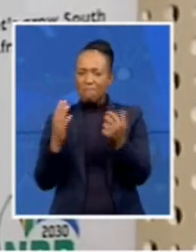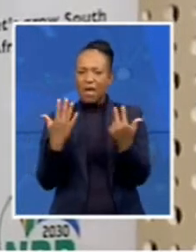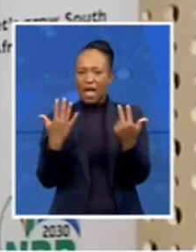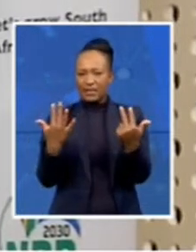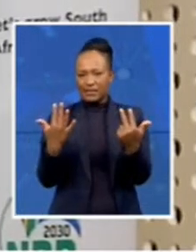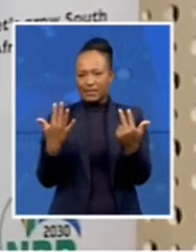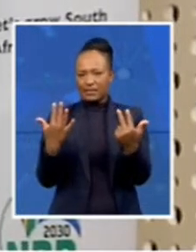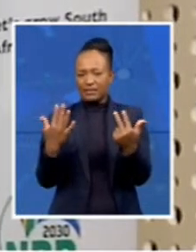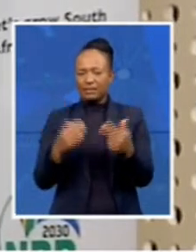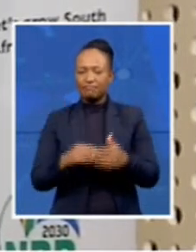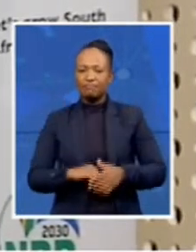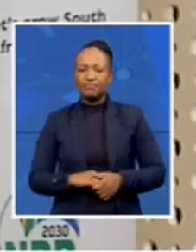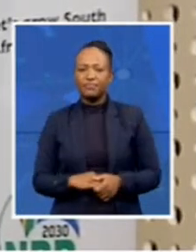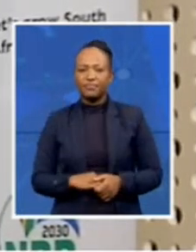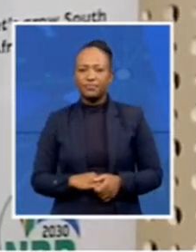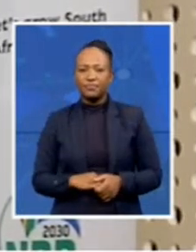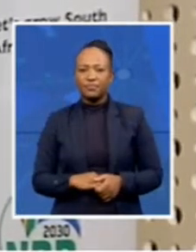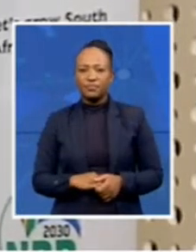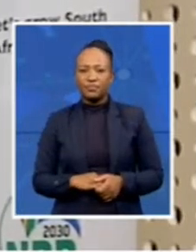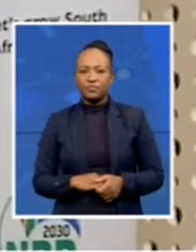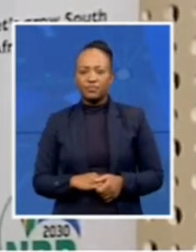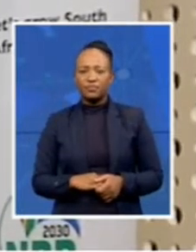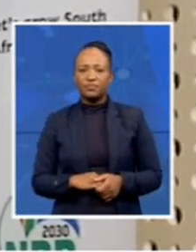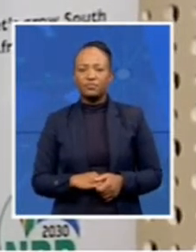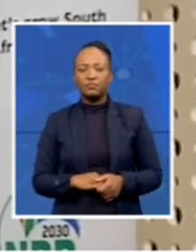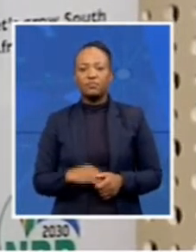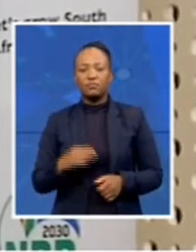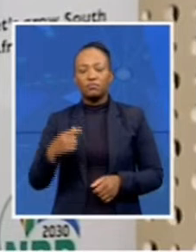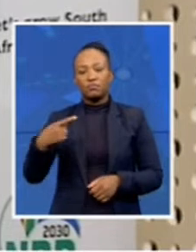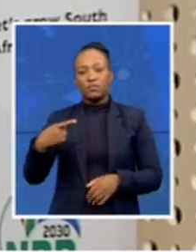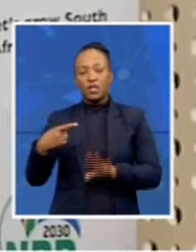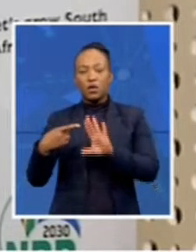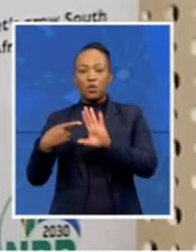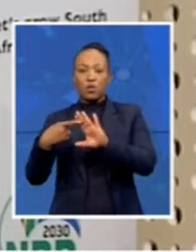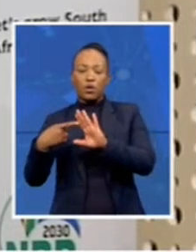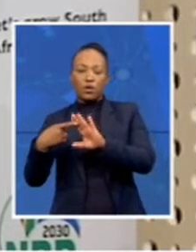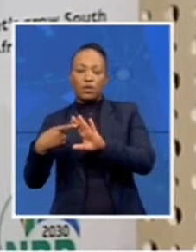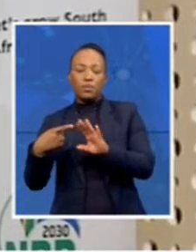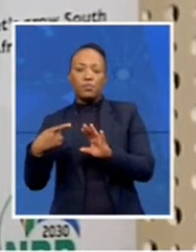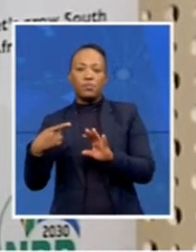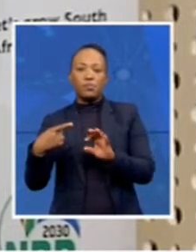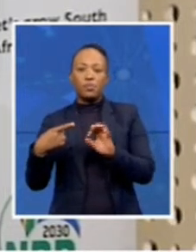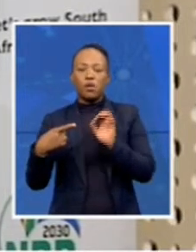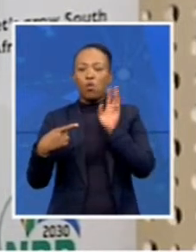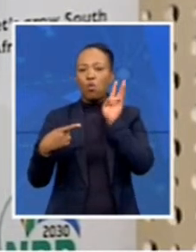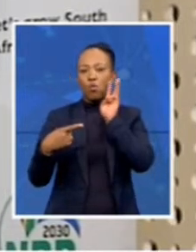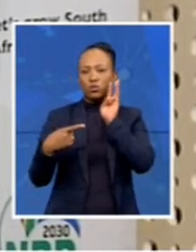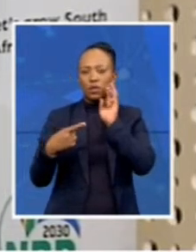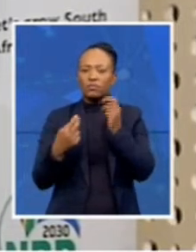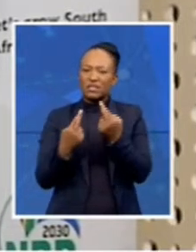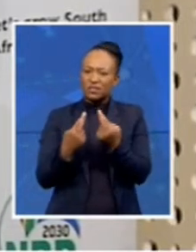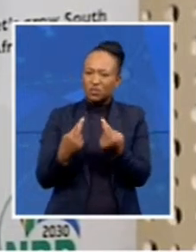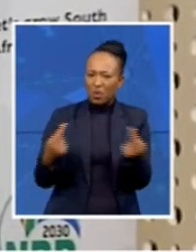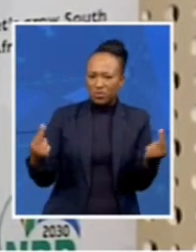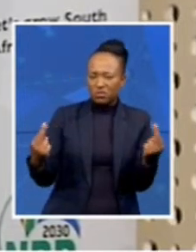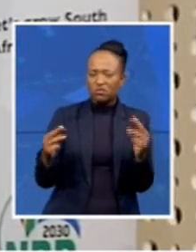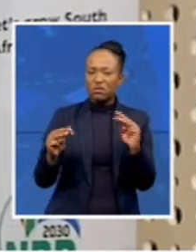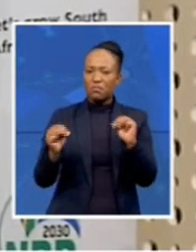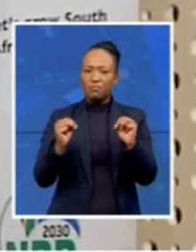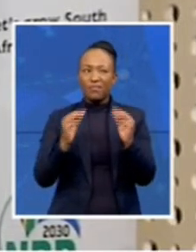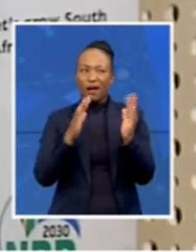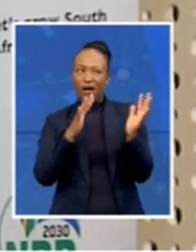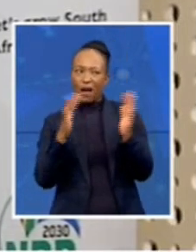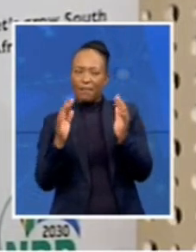as follows. 1, water resource management and climate change. The second theme